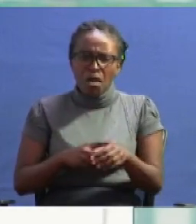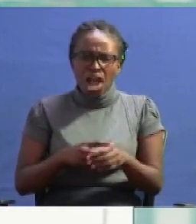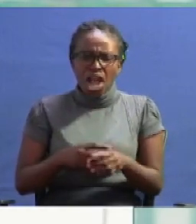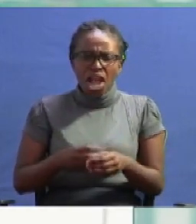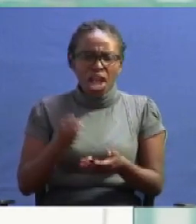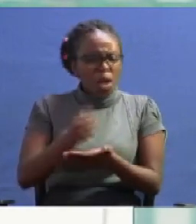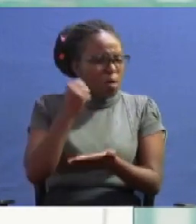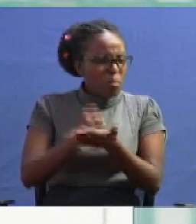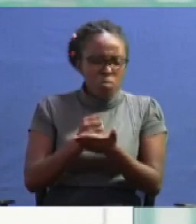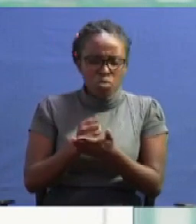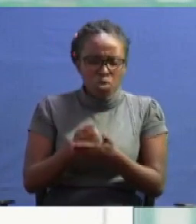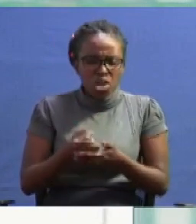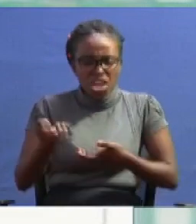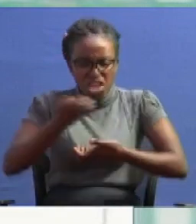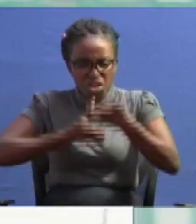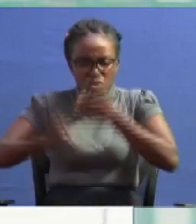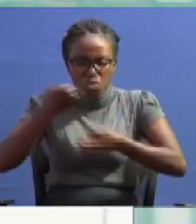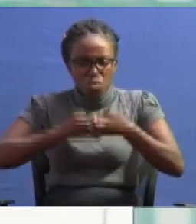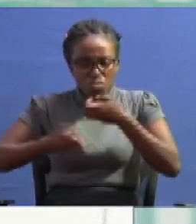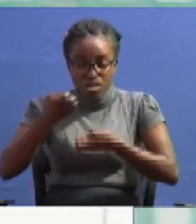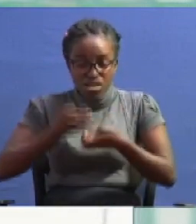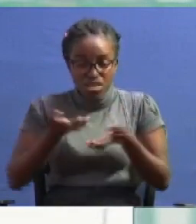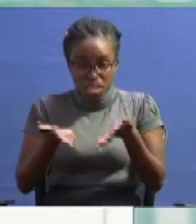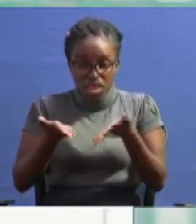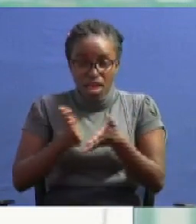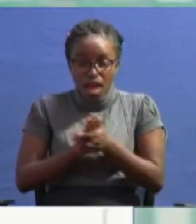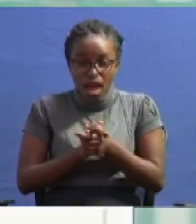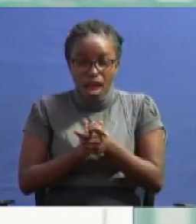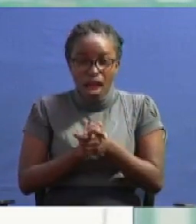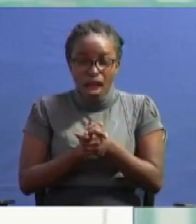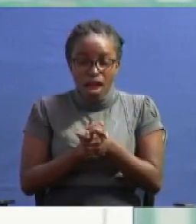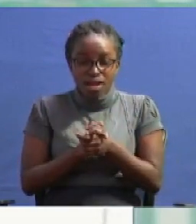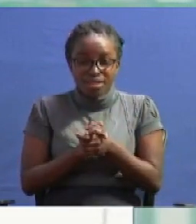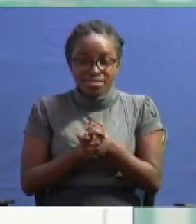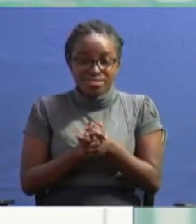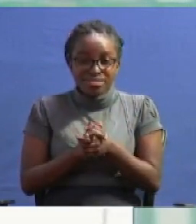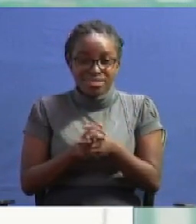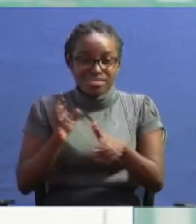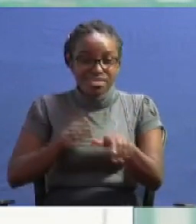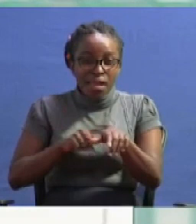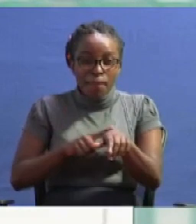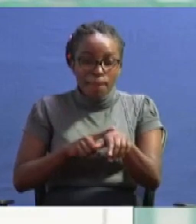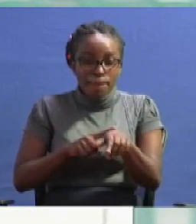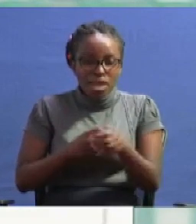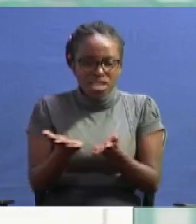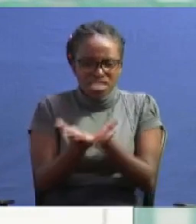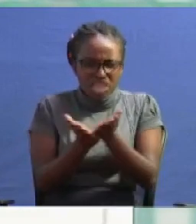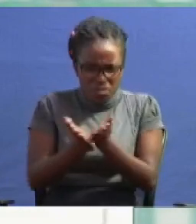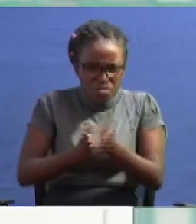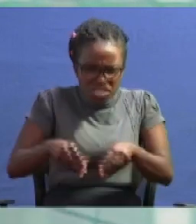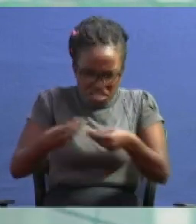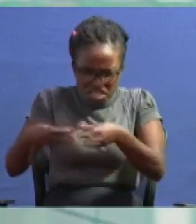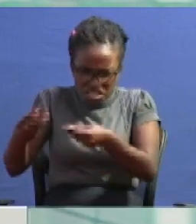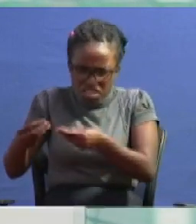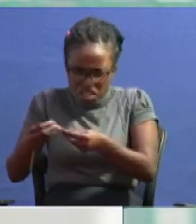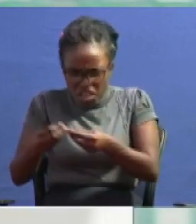economic first before it is cordial. Because one of you has to offer a service and the other one has to offer a token or